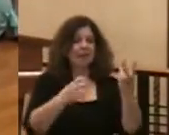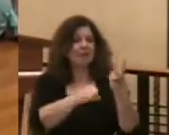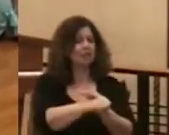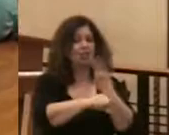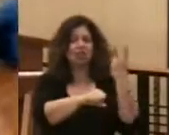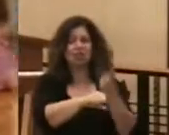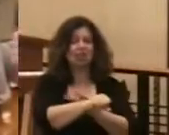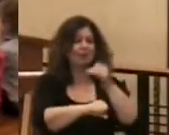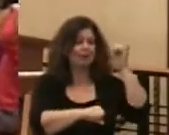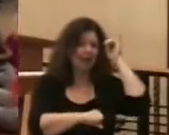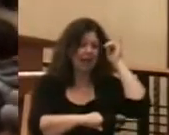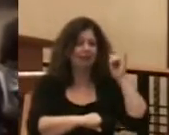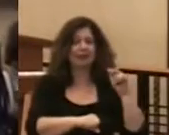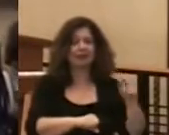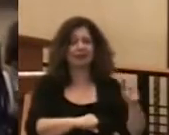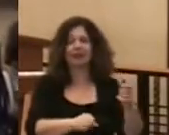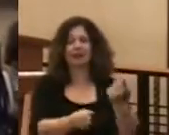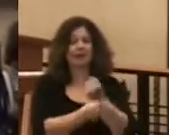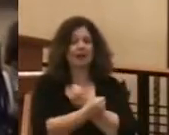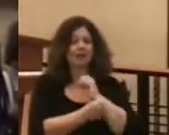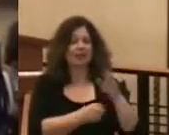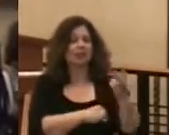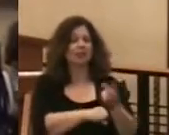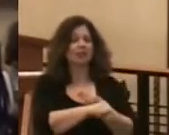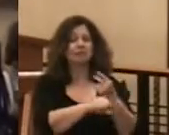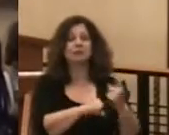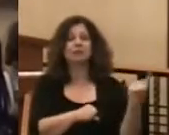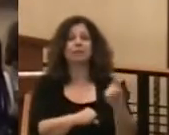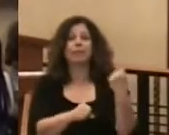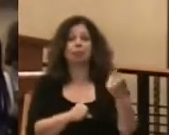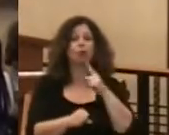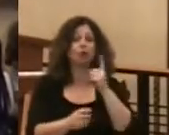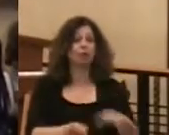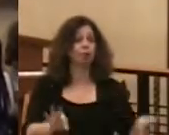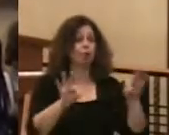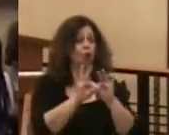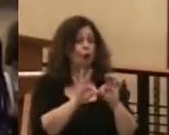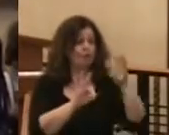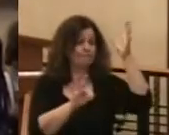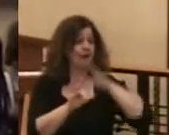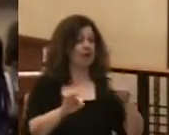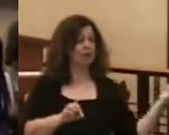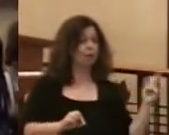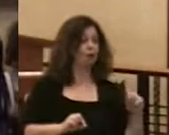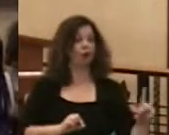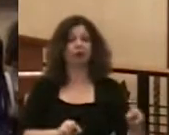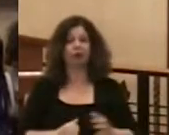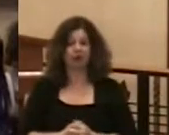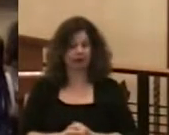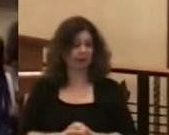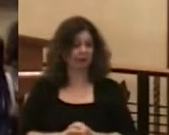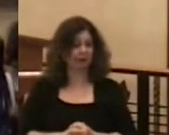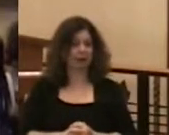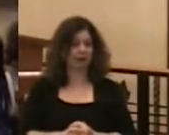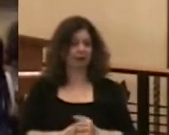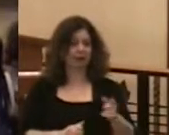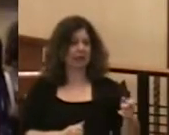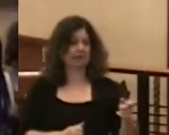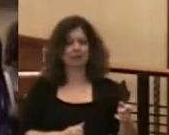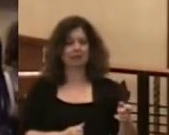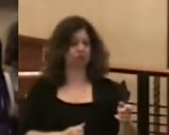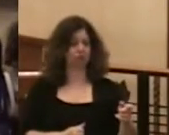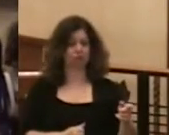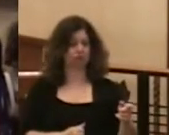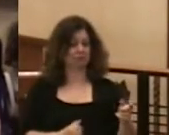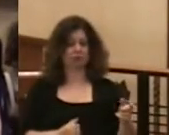sheep, and he loved his sheep, and someone important came, and he wanted to throw a dinner, but instead of taking one of his candies or